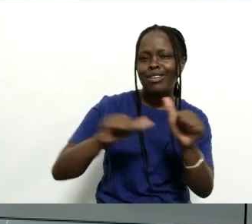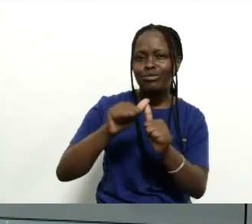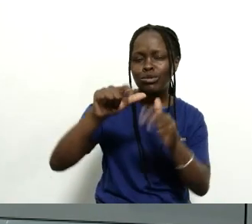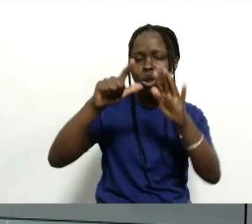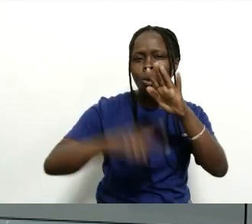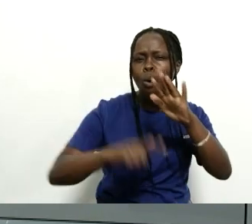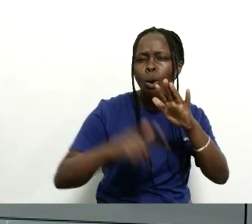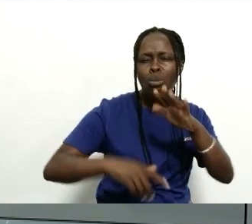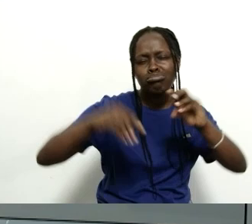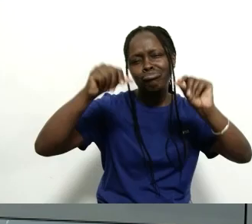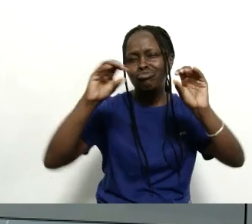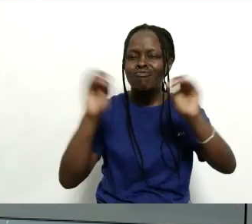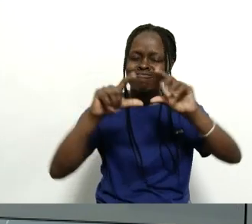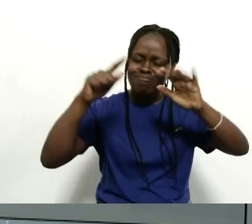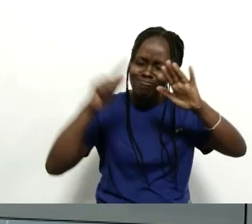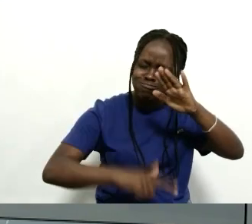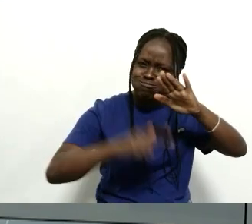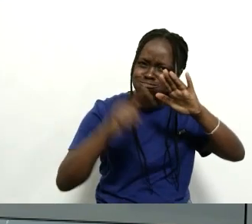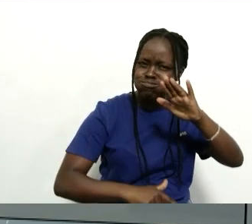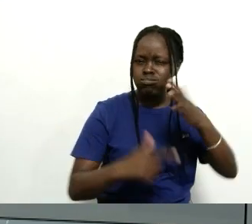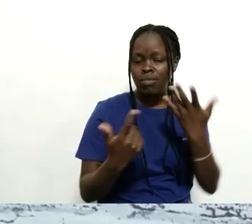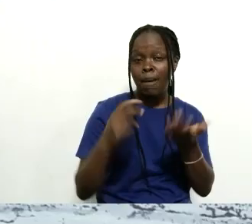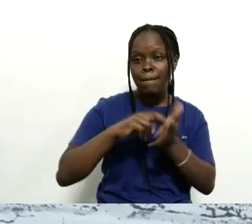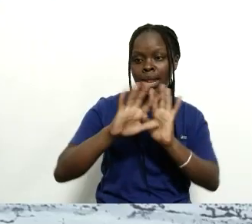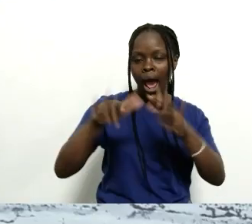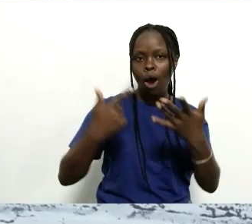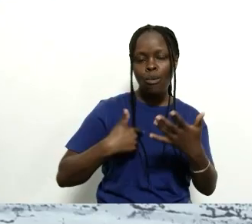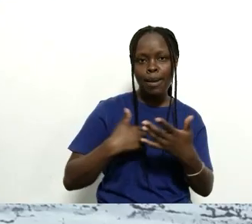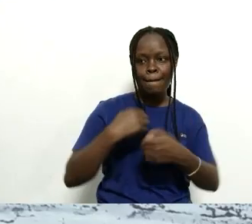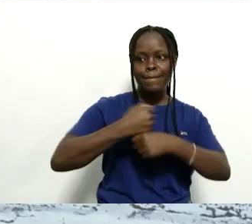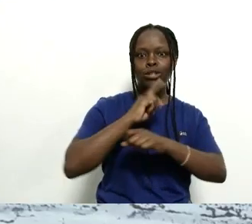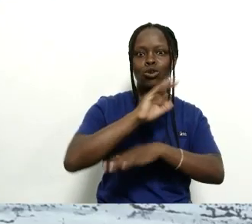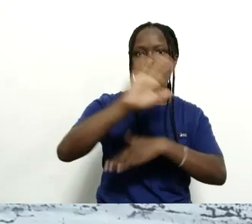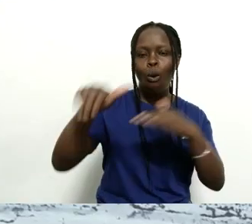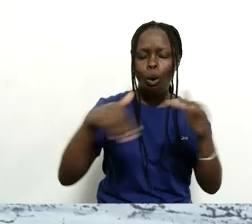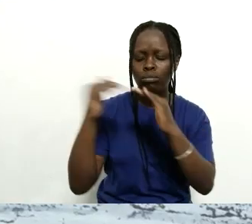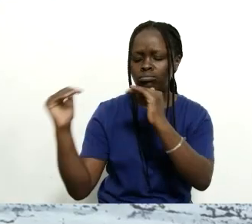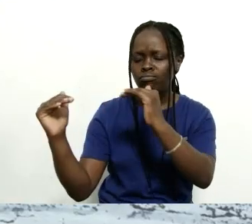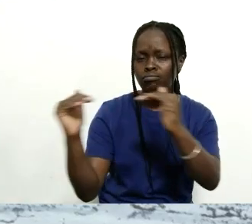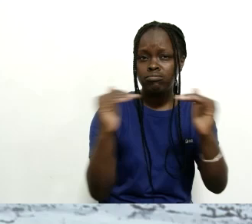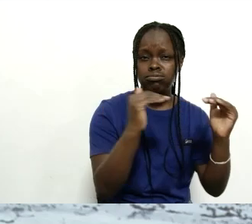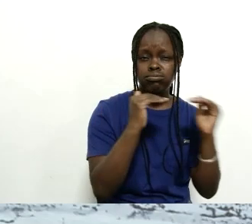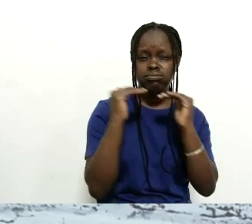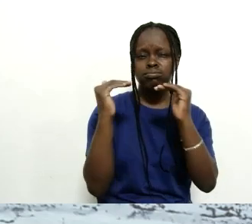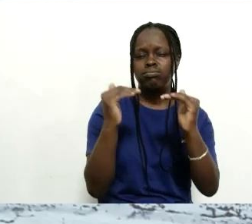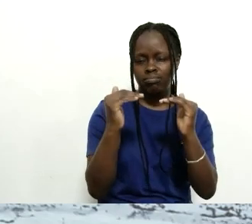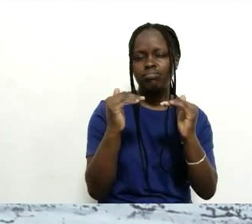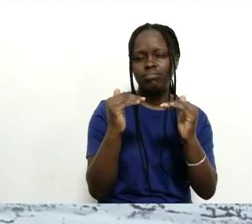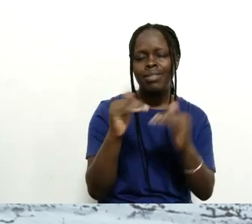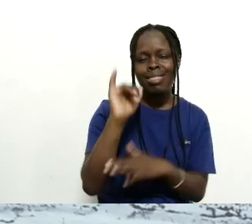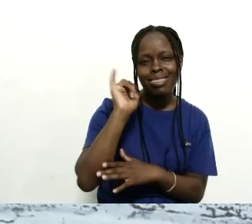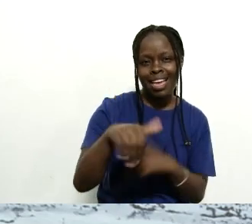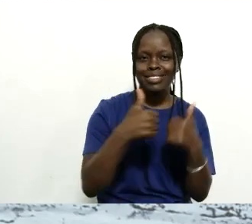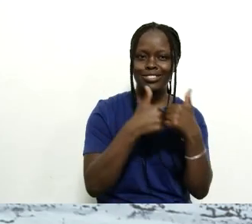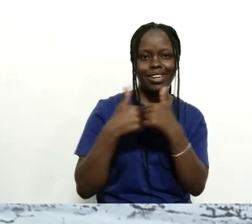when you think of tech, what digital literacy skills do they have? In some of the communities that we work in, we also have to work